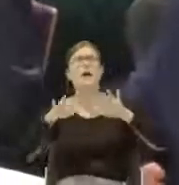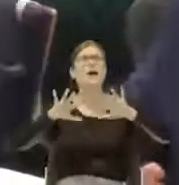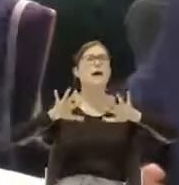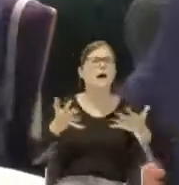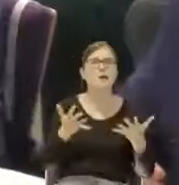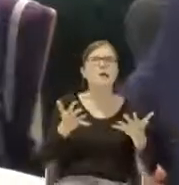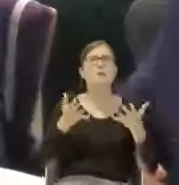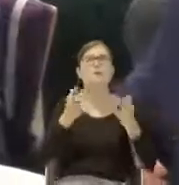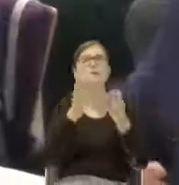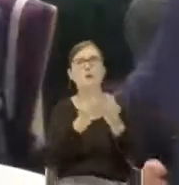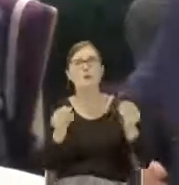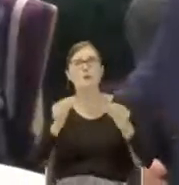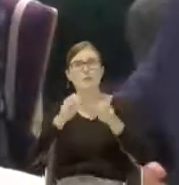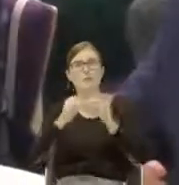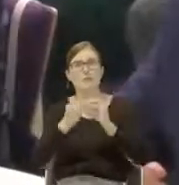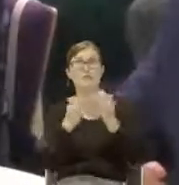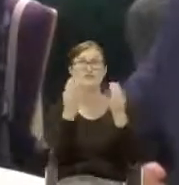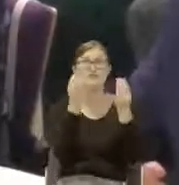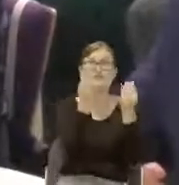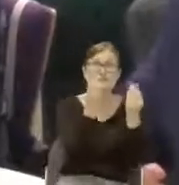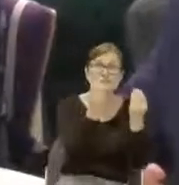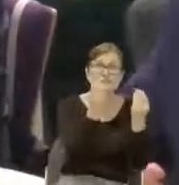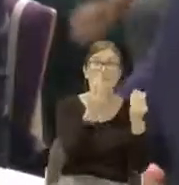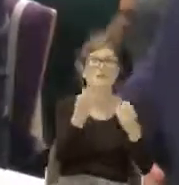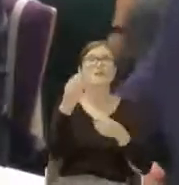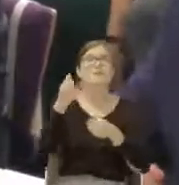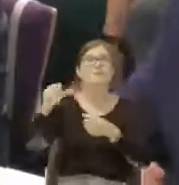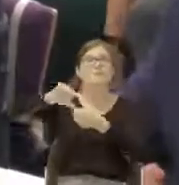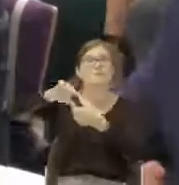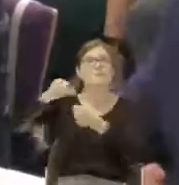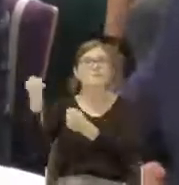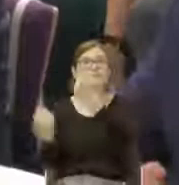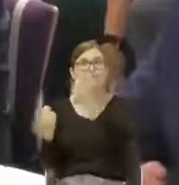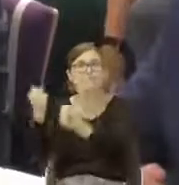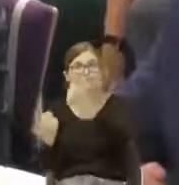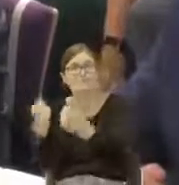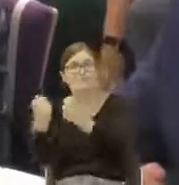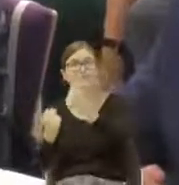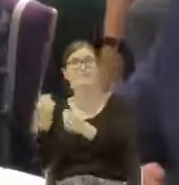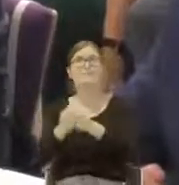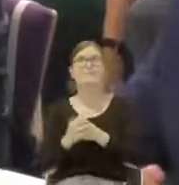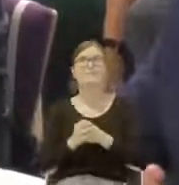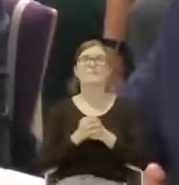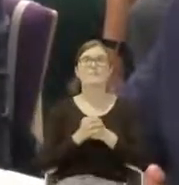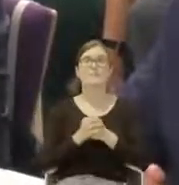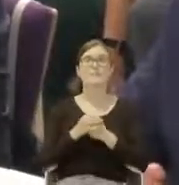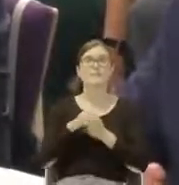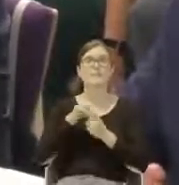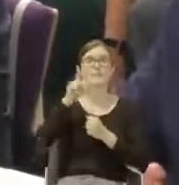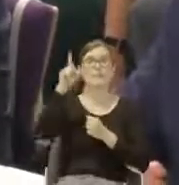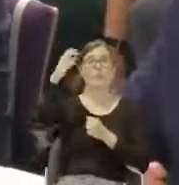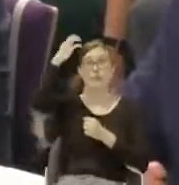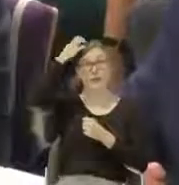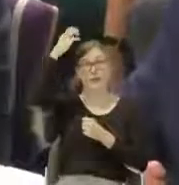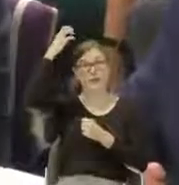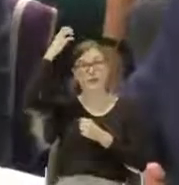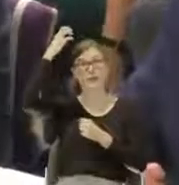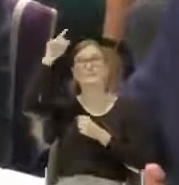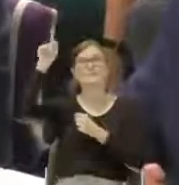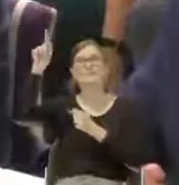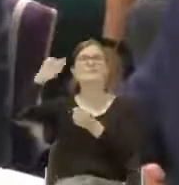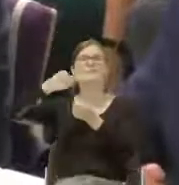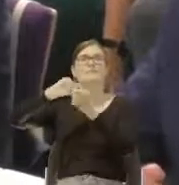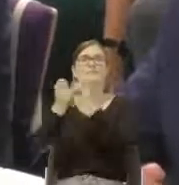la denuncia a la iniciativa, de la protesta a la propuesta, del silencio al clamor ciudadano, de objetos